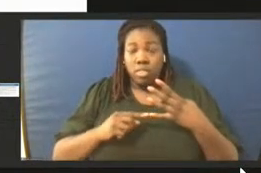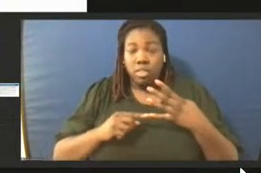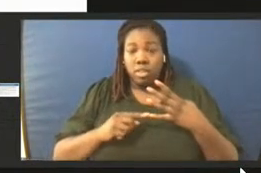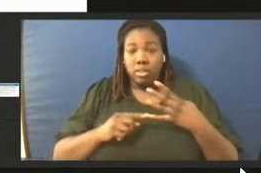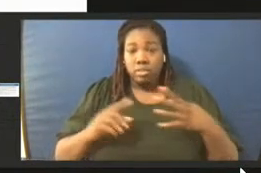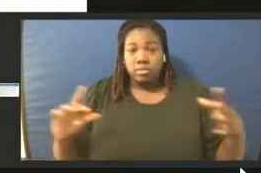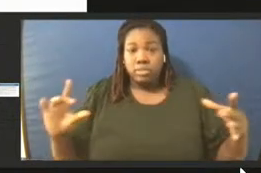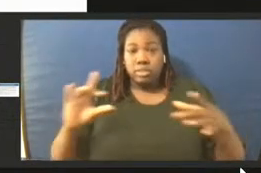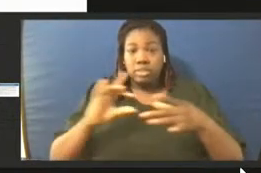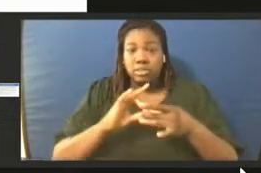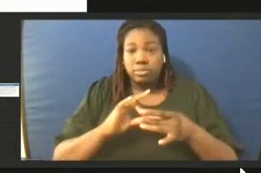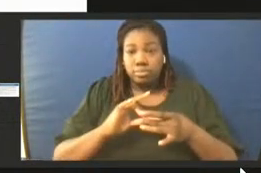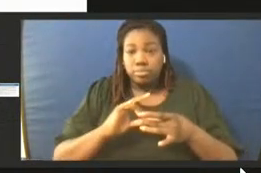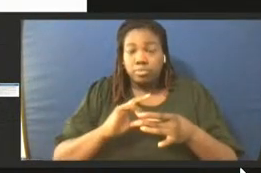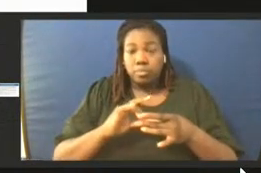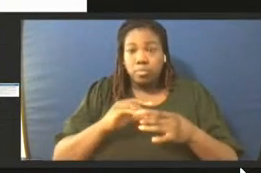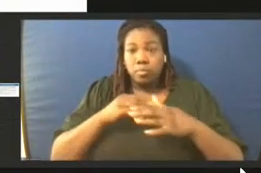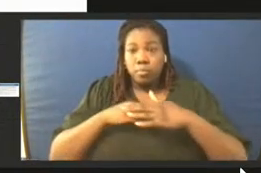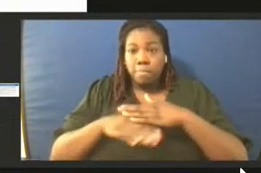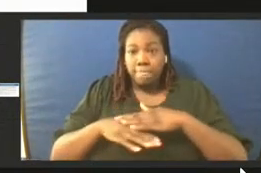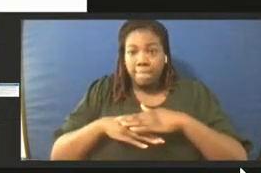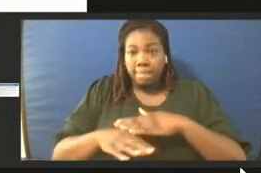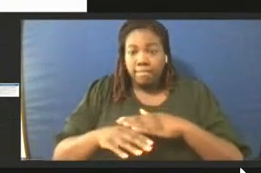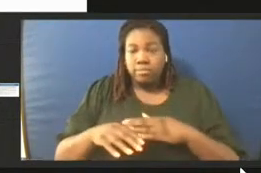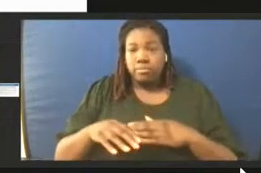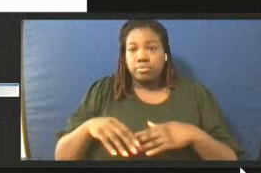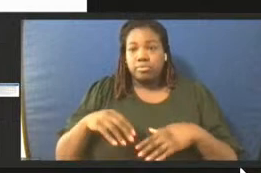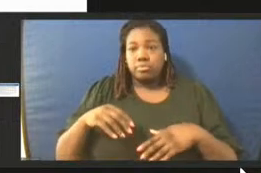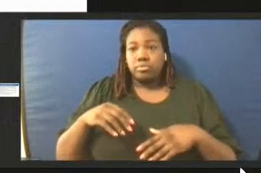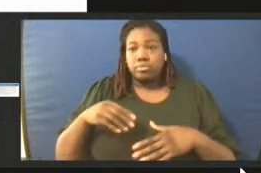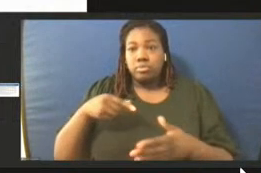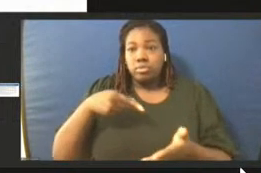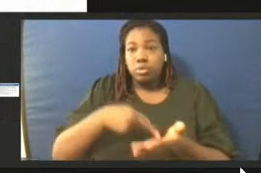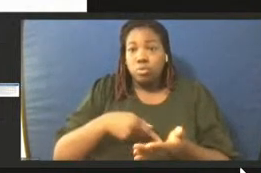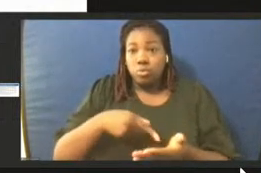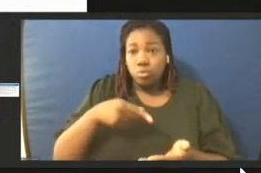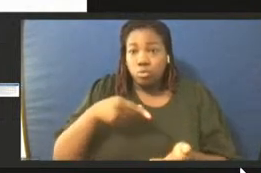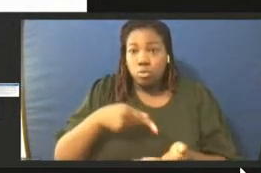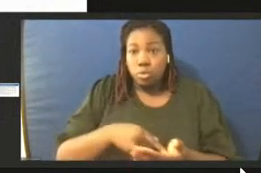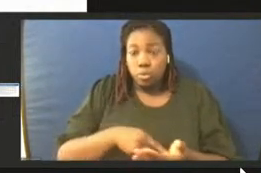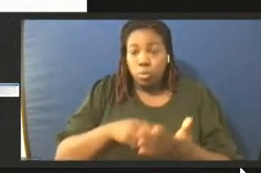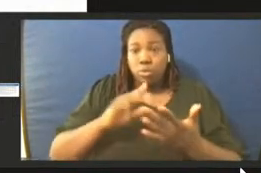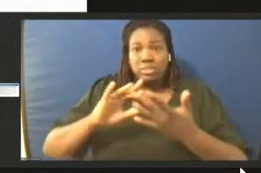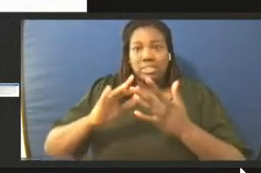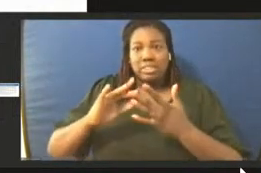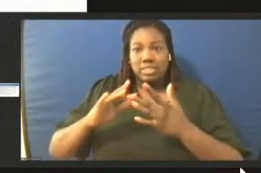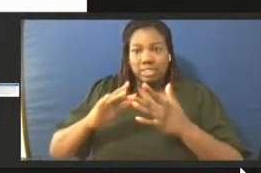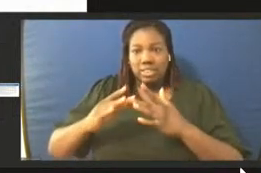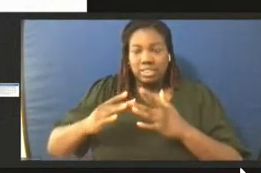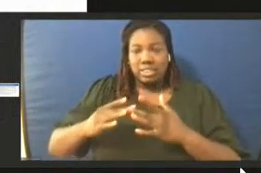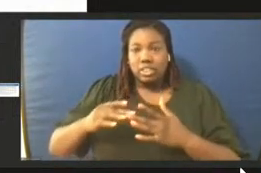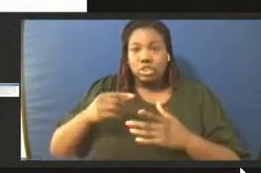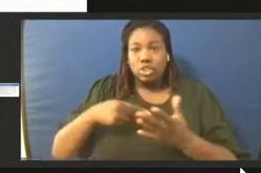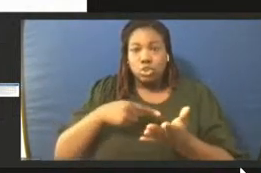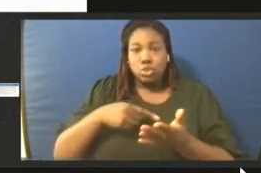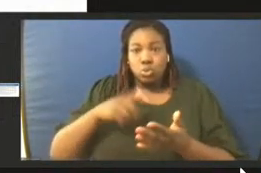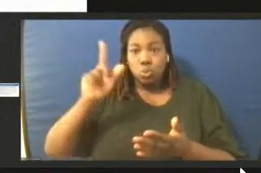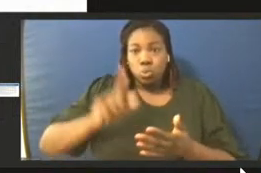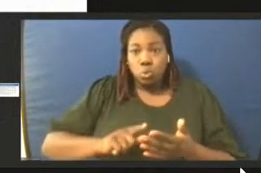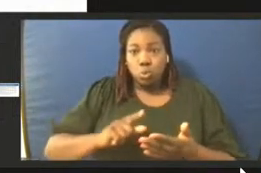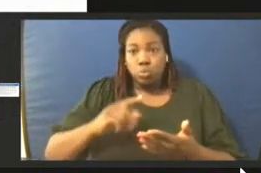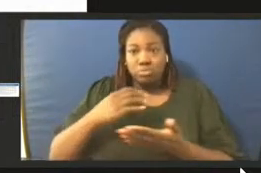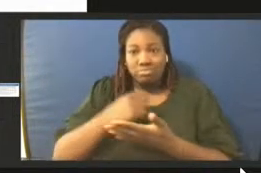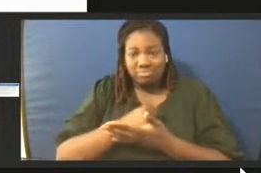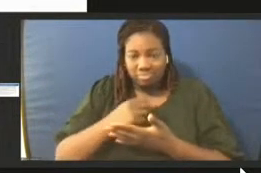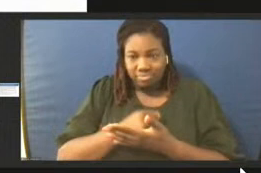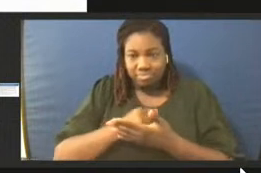it to the access to affordable broadband internet access to low-income rural communities so that